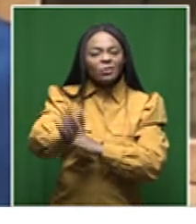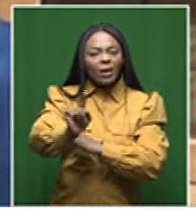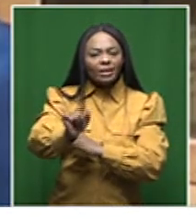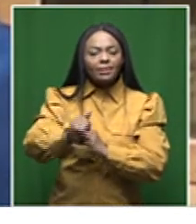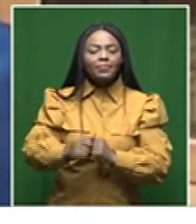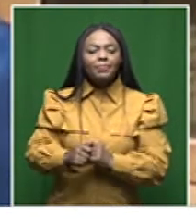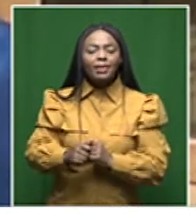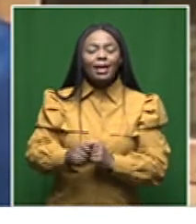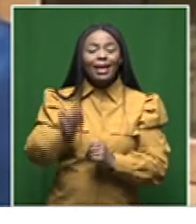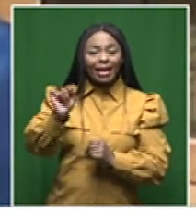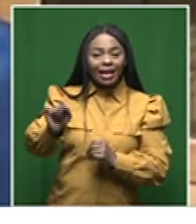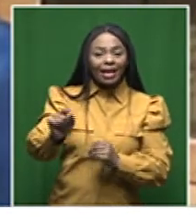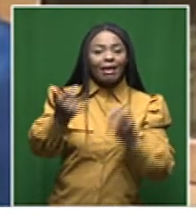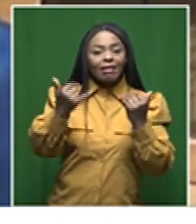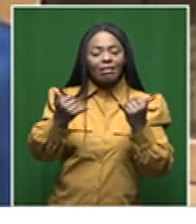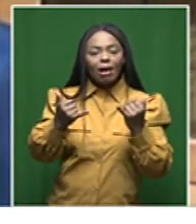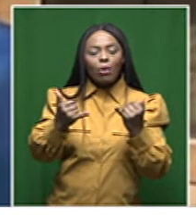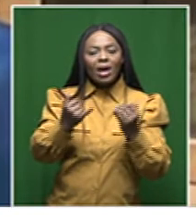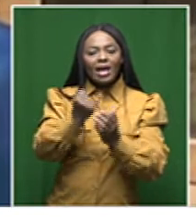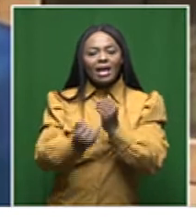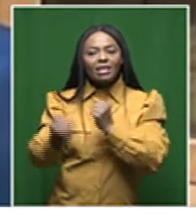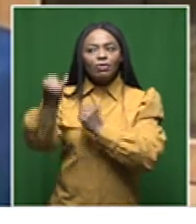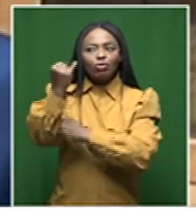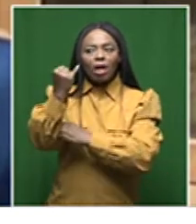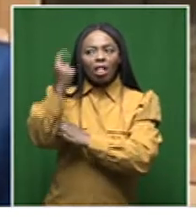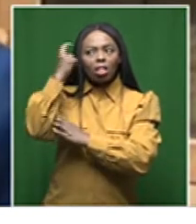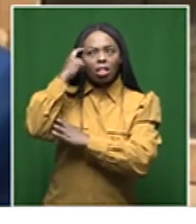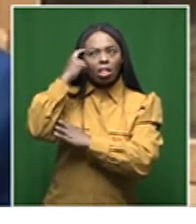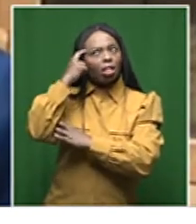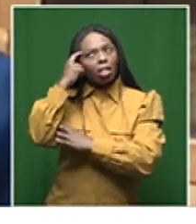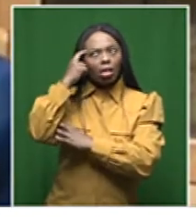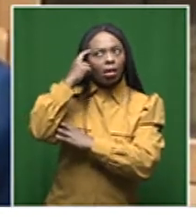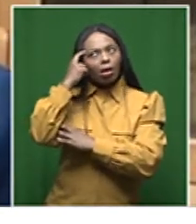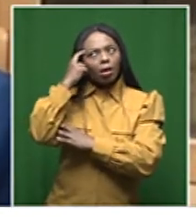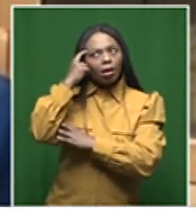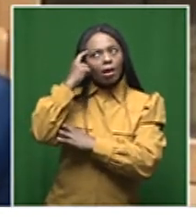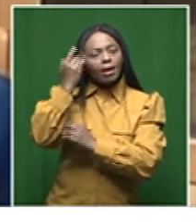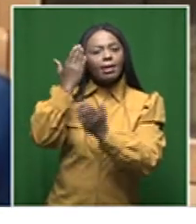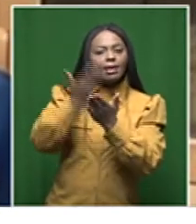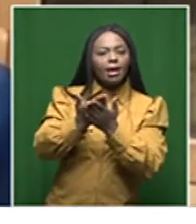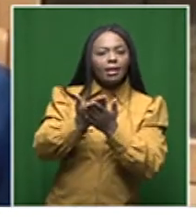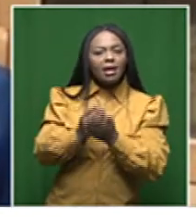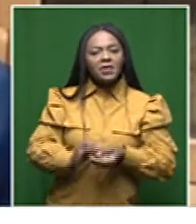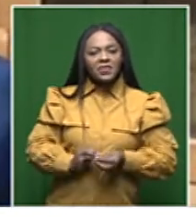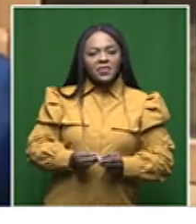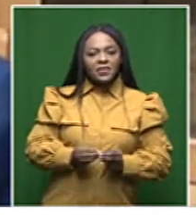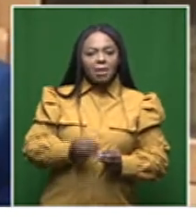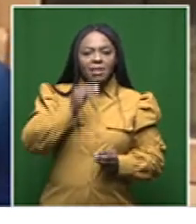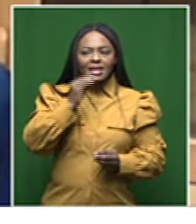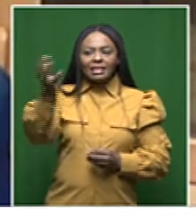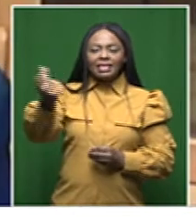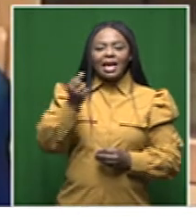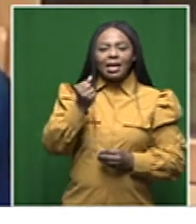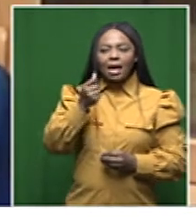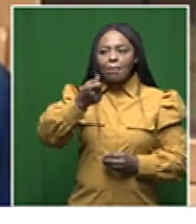this is where it becomes an individual approach to say, can they do artificial insemination? Meaning they will take